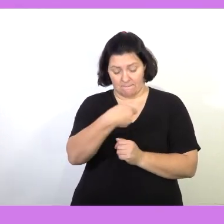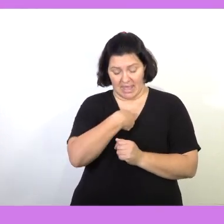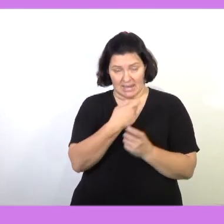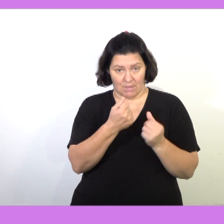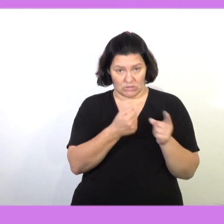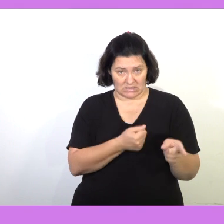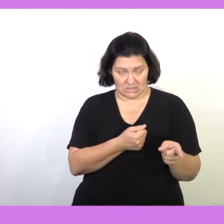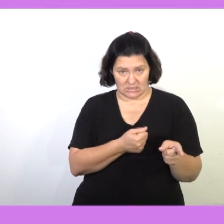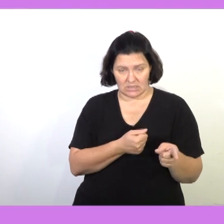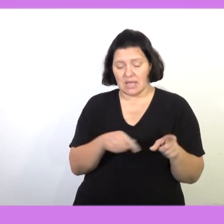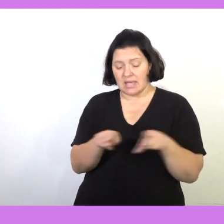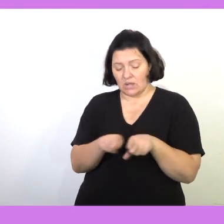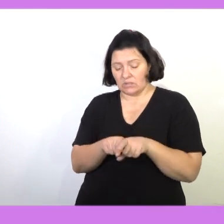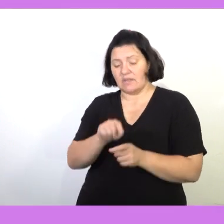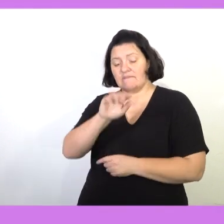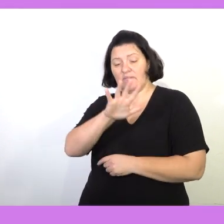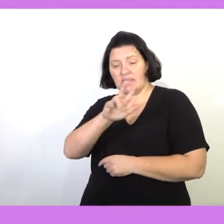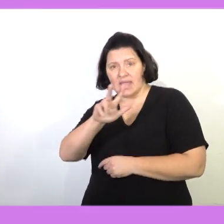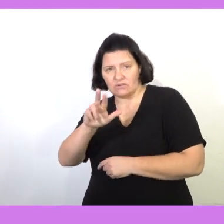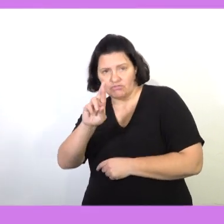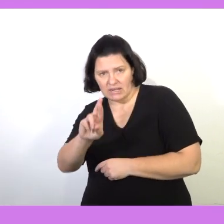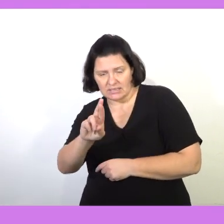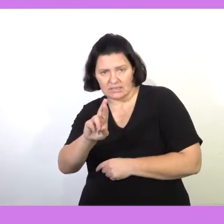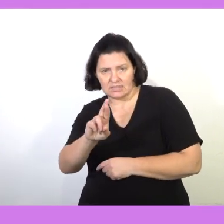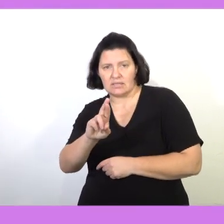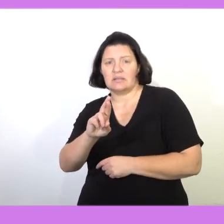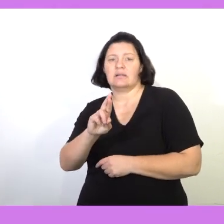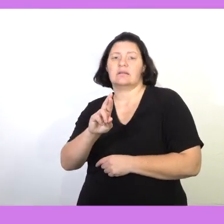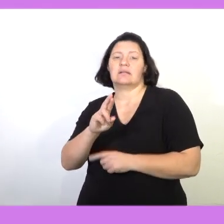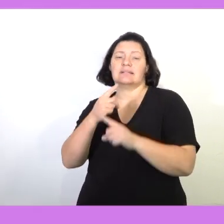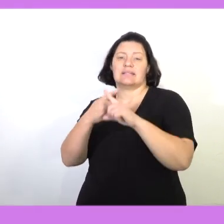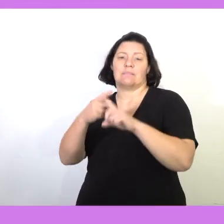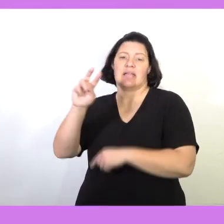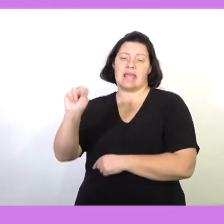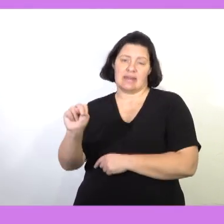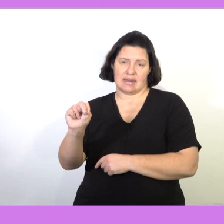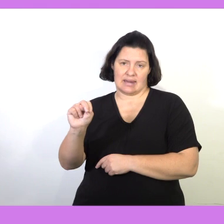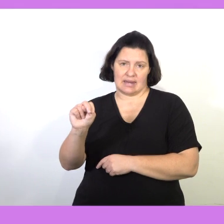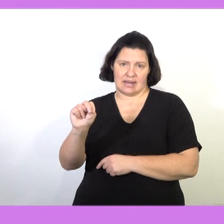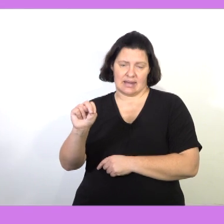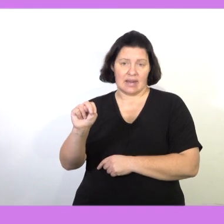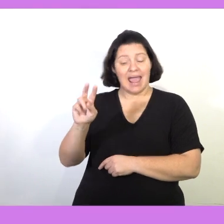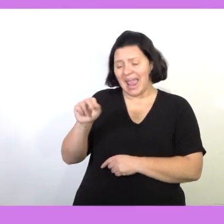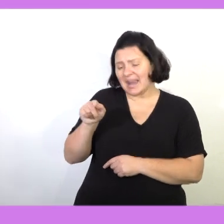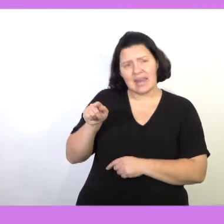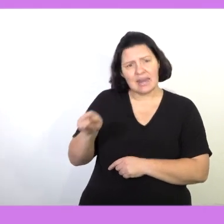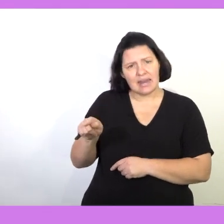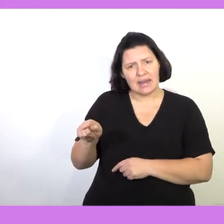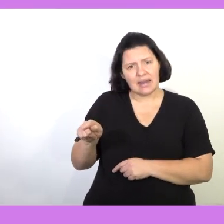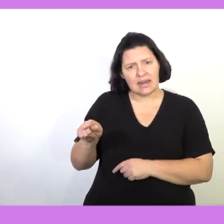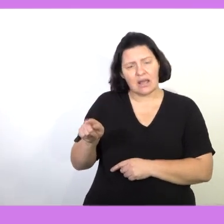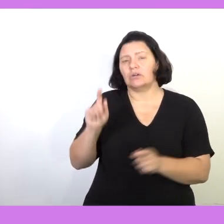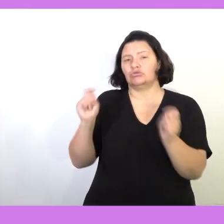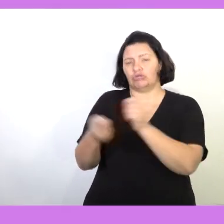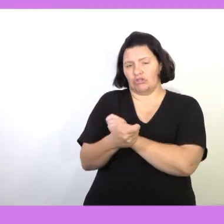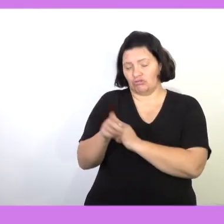paid is equals to 58 rand multiplied by, remember our N has